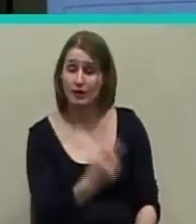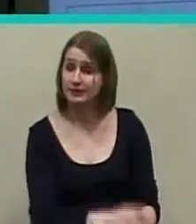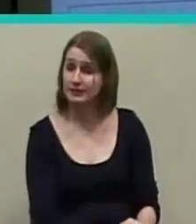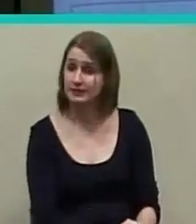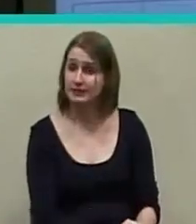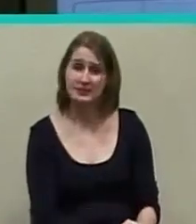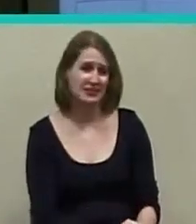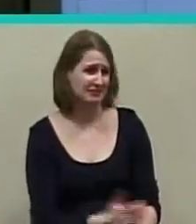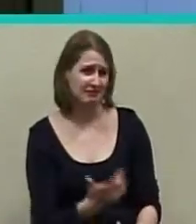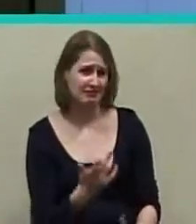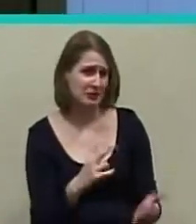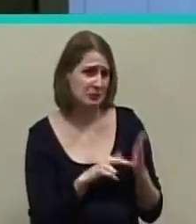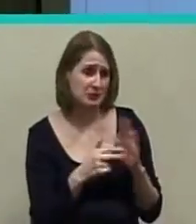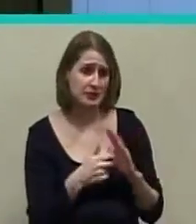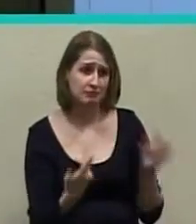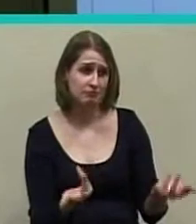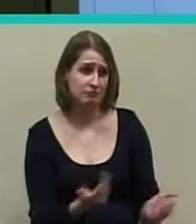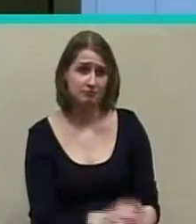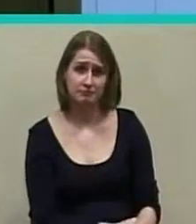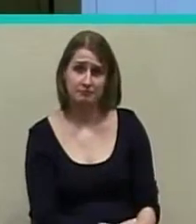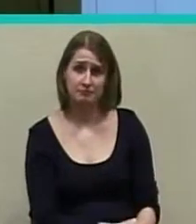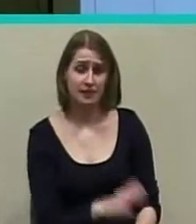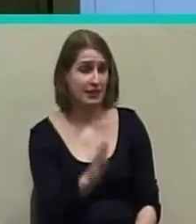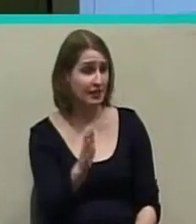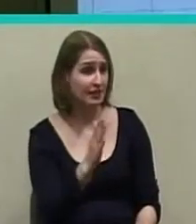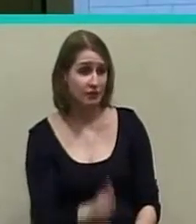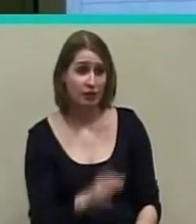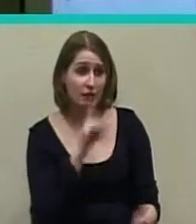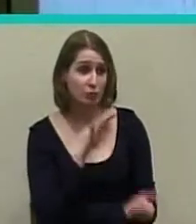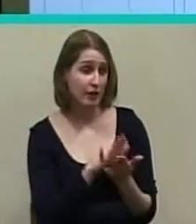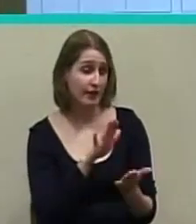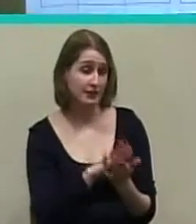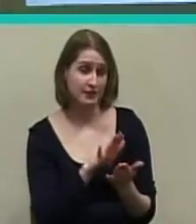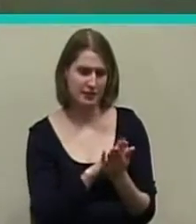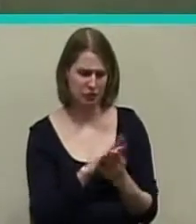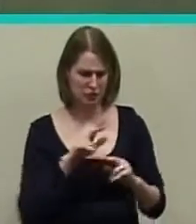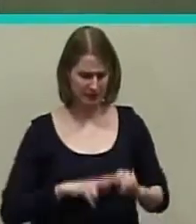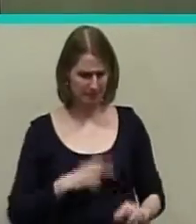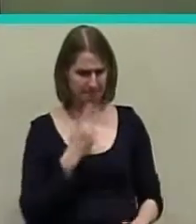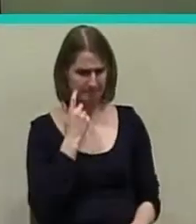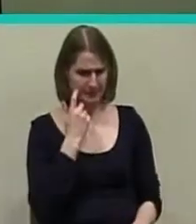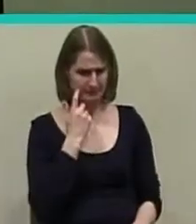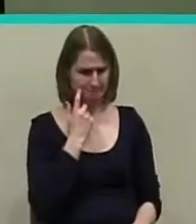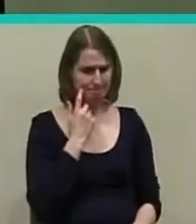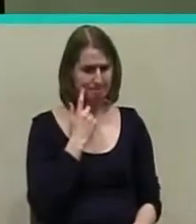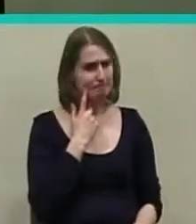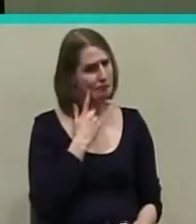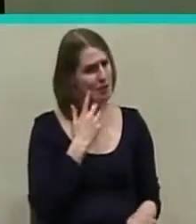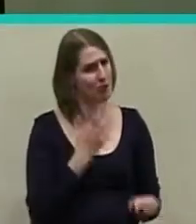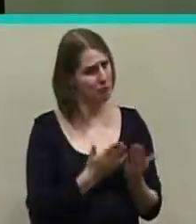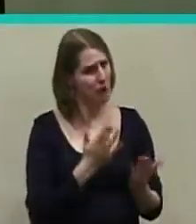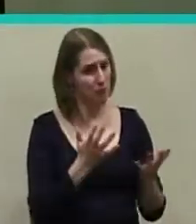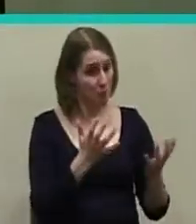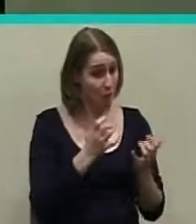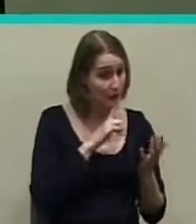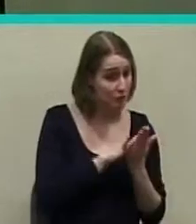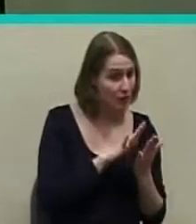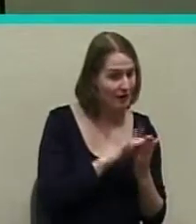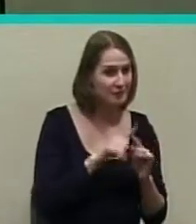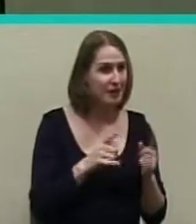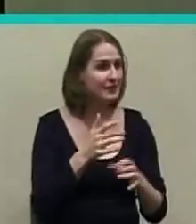What does this tell us? You never got praise. All right. Yeah, if you're sitting there, you're kind of thinking, well, he probably wants this. What's he getting